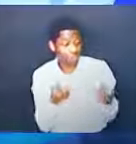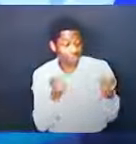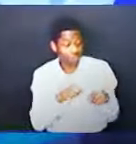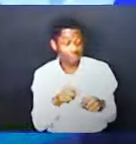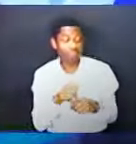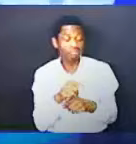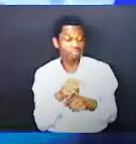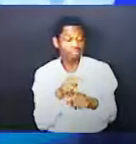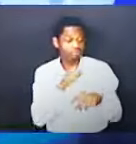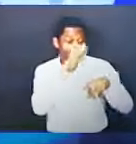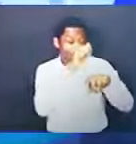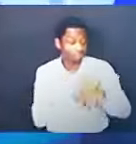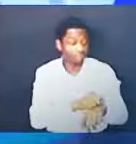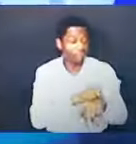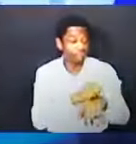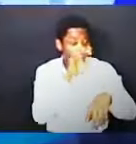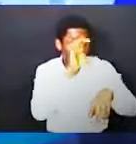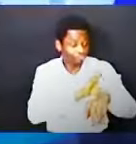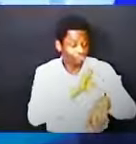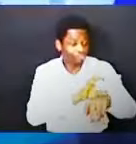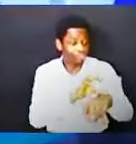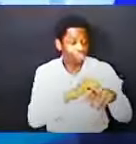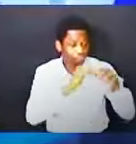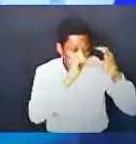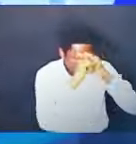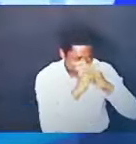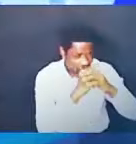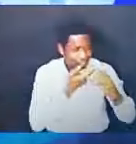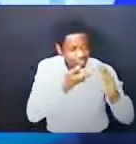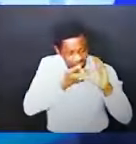the tabernacle worship was formally inaugurated.